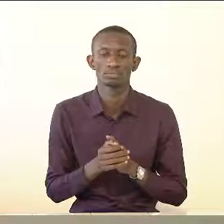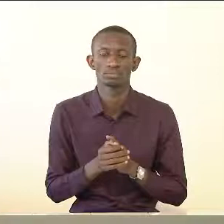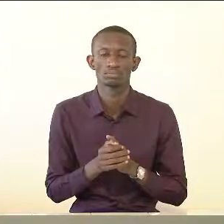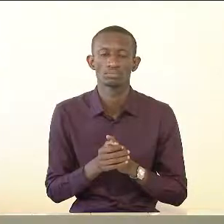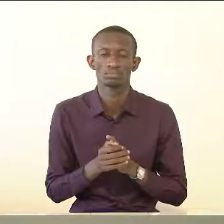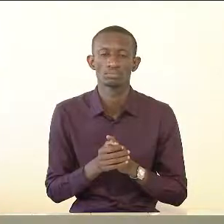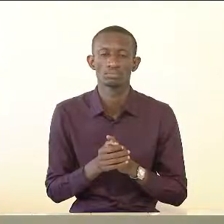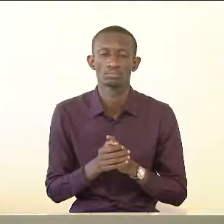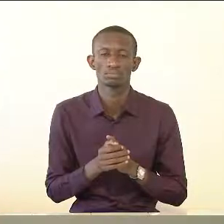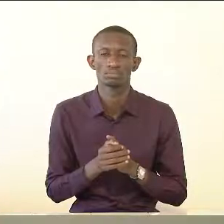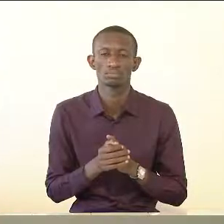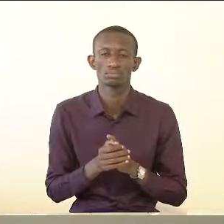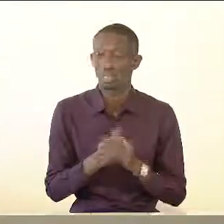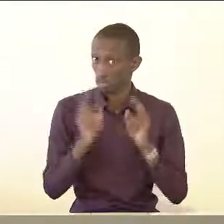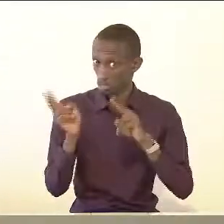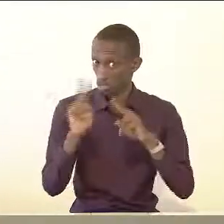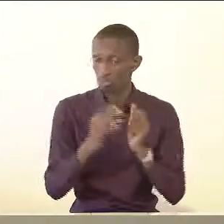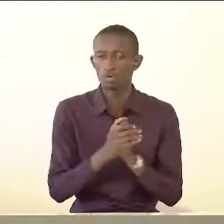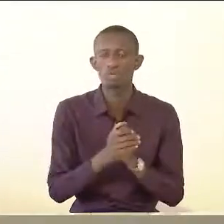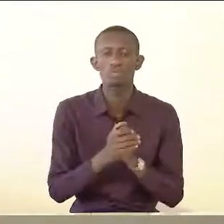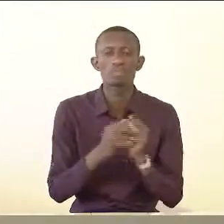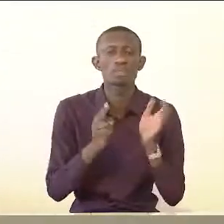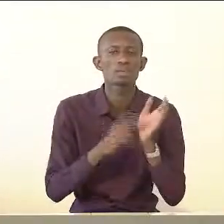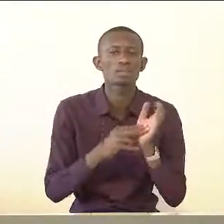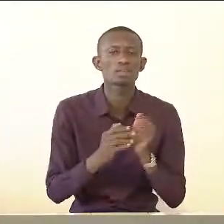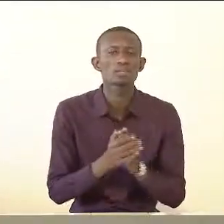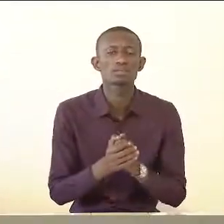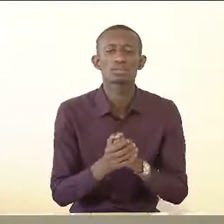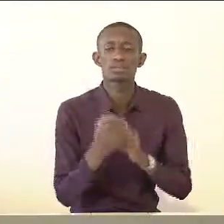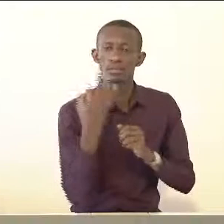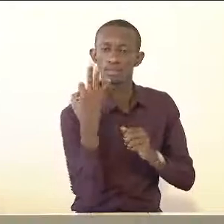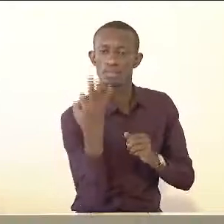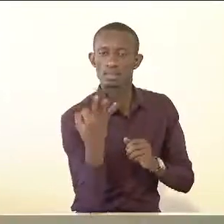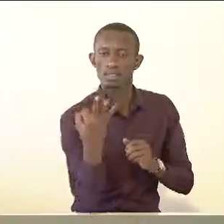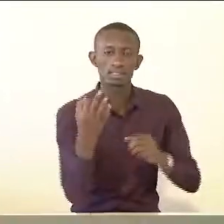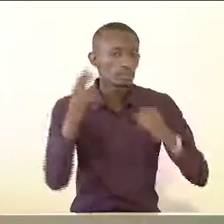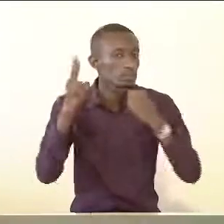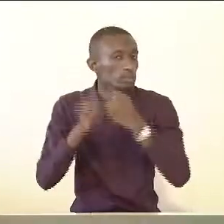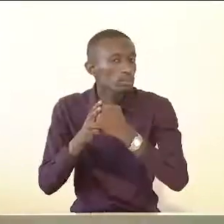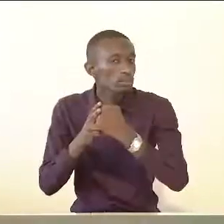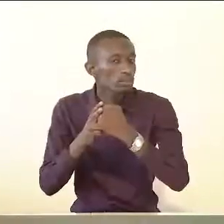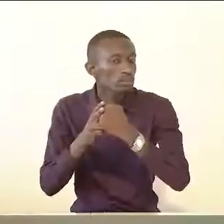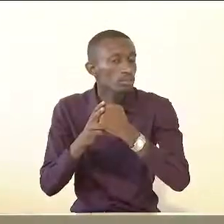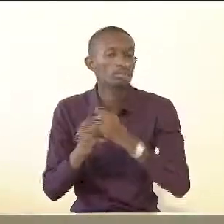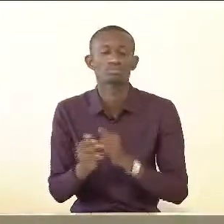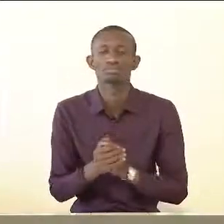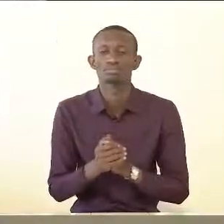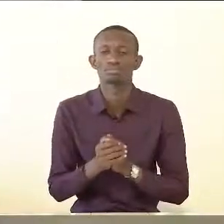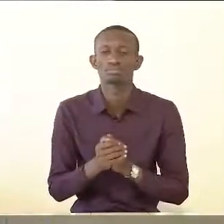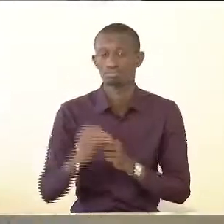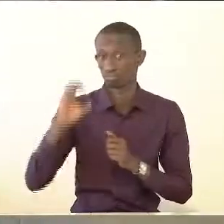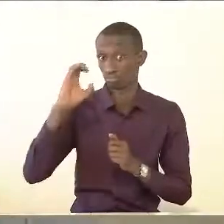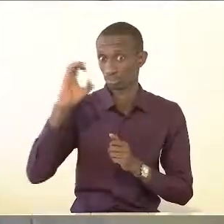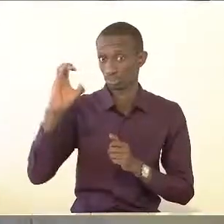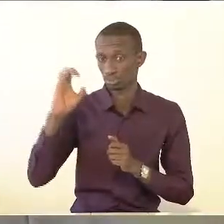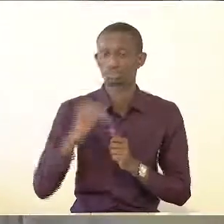is 37 degrees Celsius. So that these are the normal body temperature,